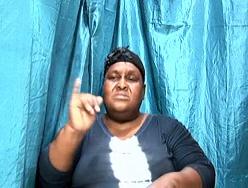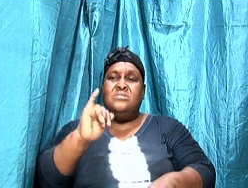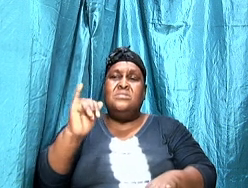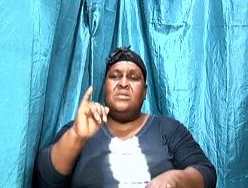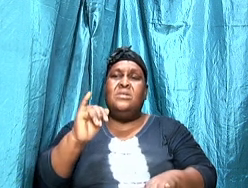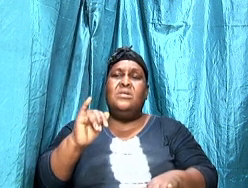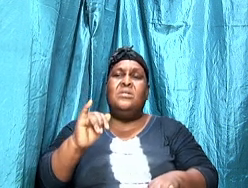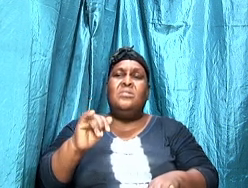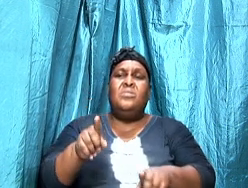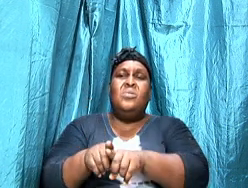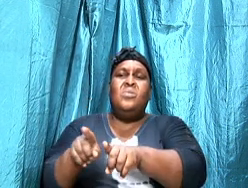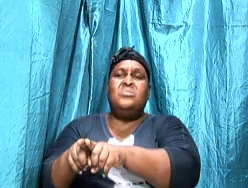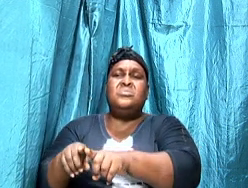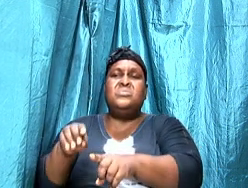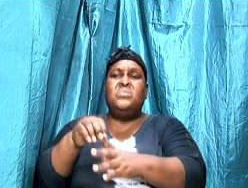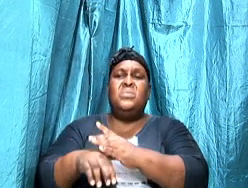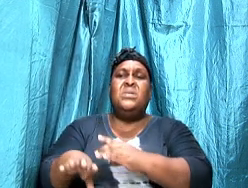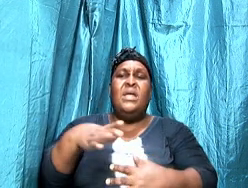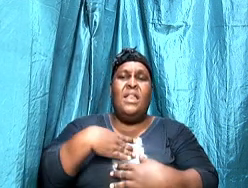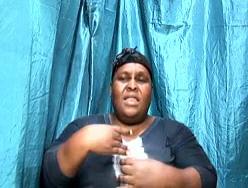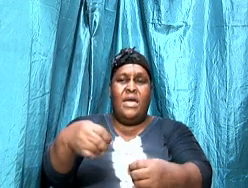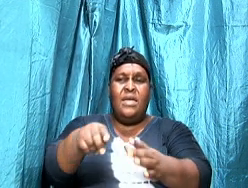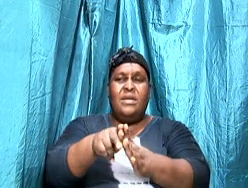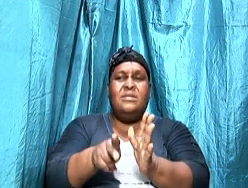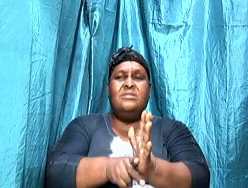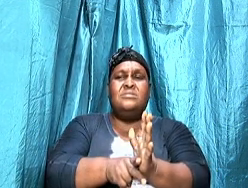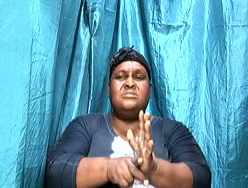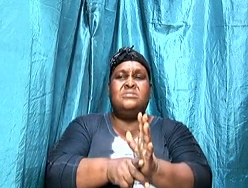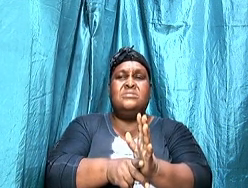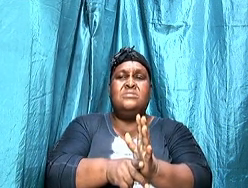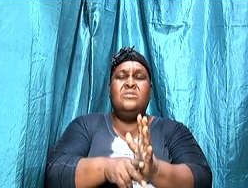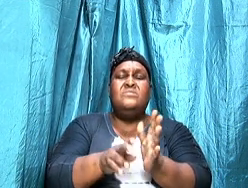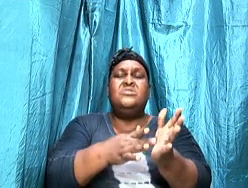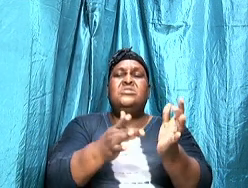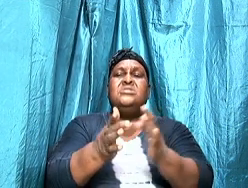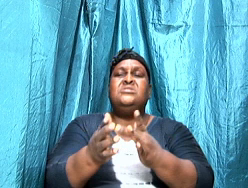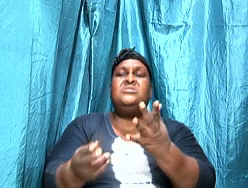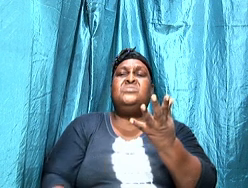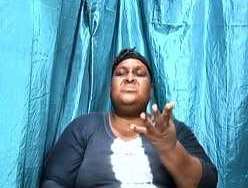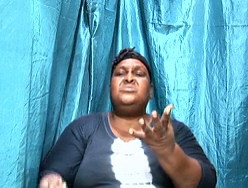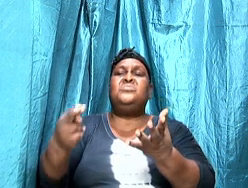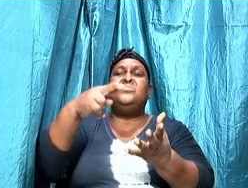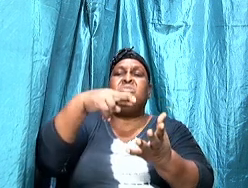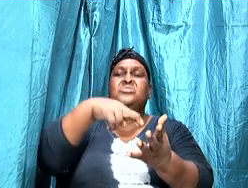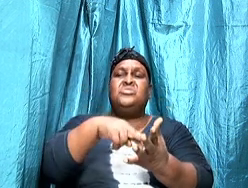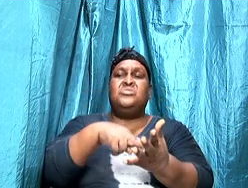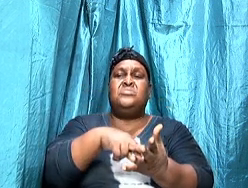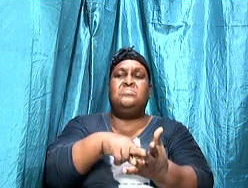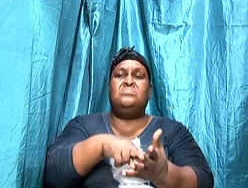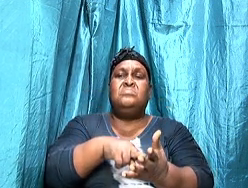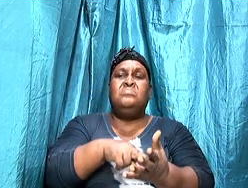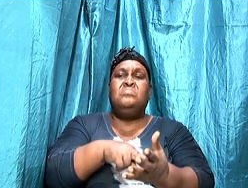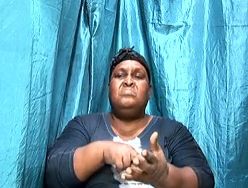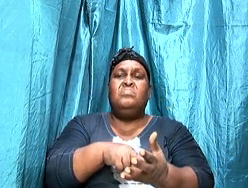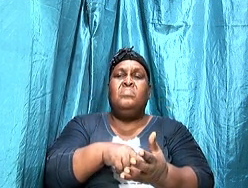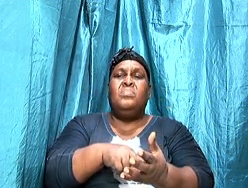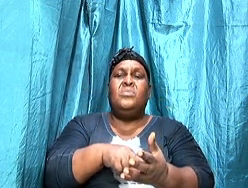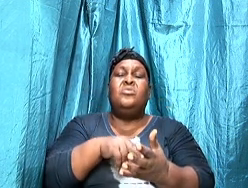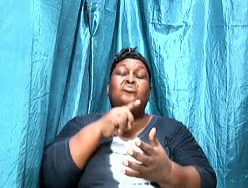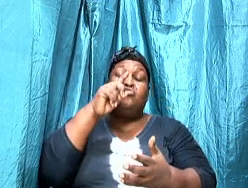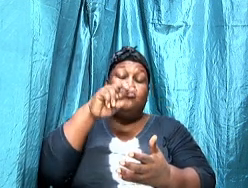point, because what we truly need is to be in the